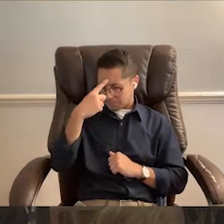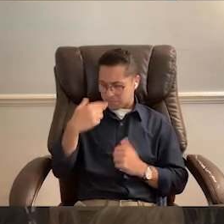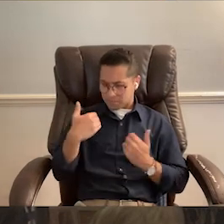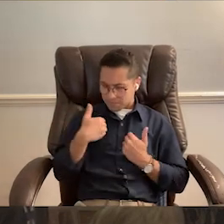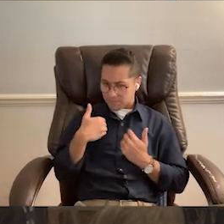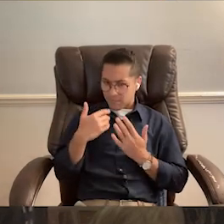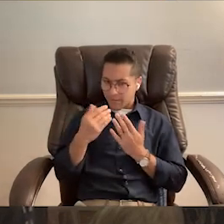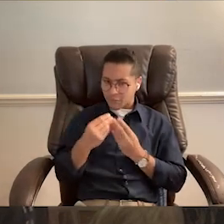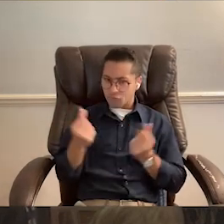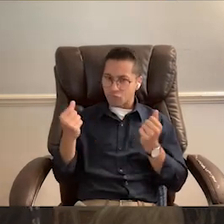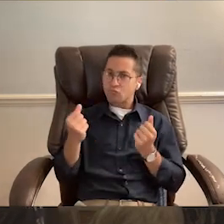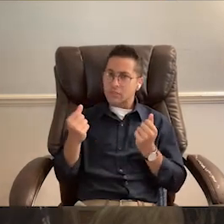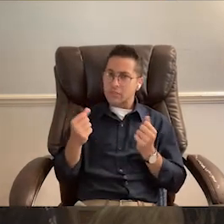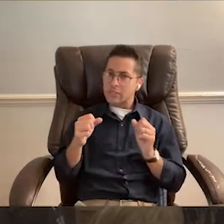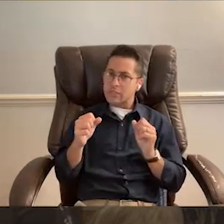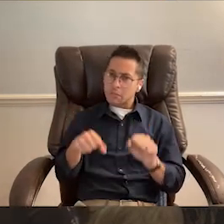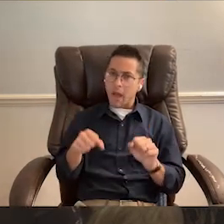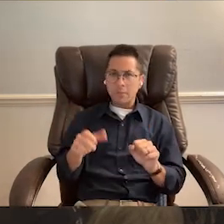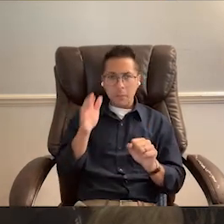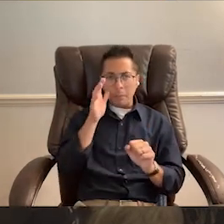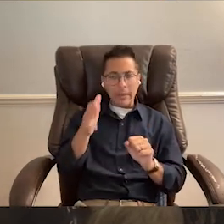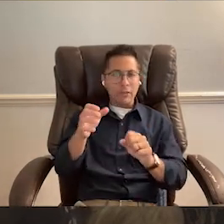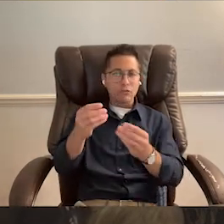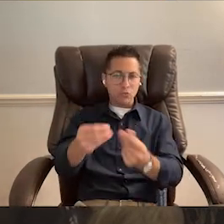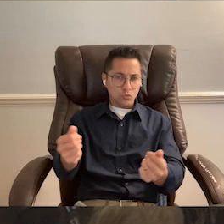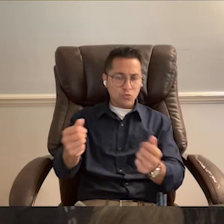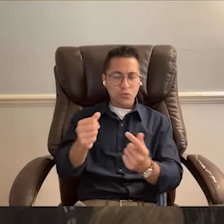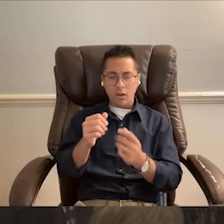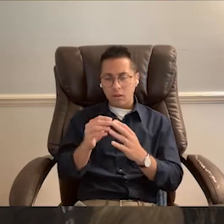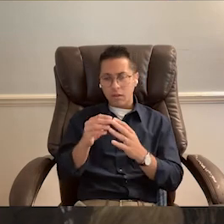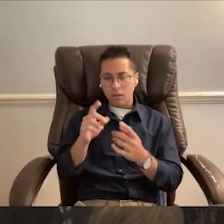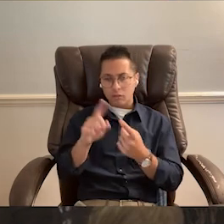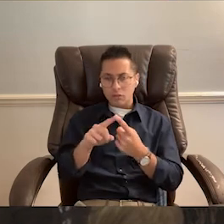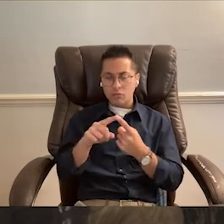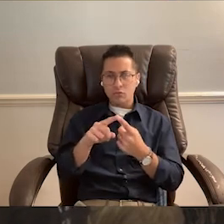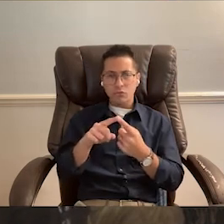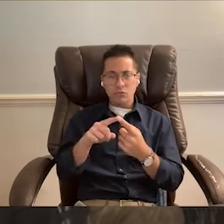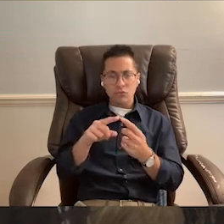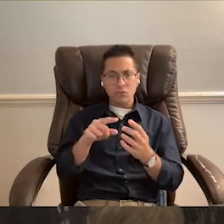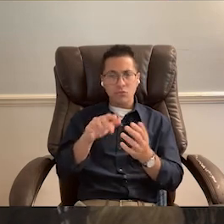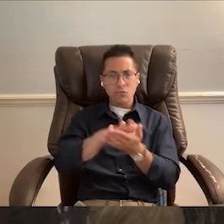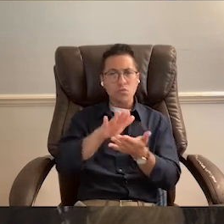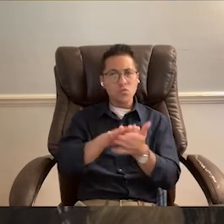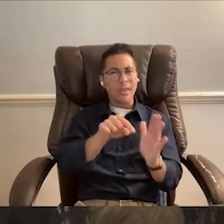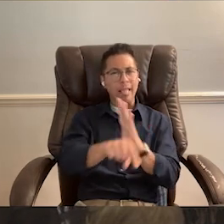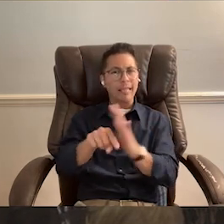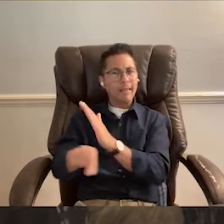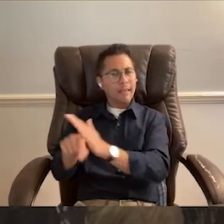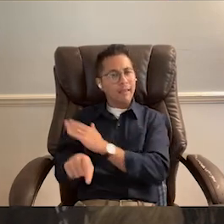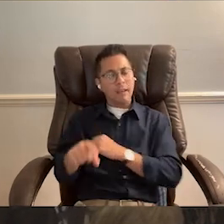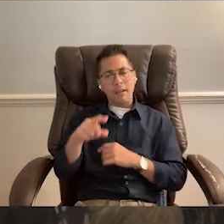the shooting in Texas, I think that I have a solution that could possibly be a